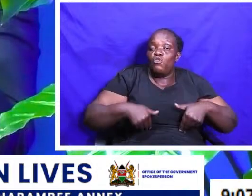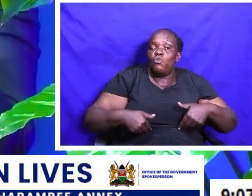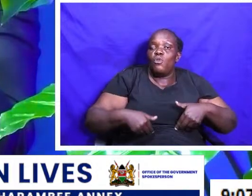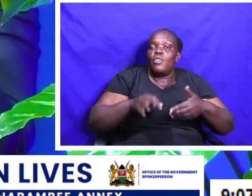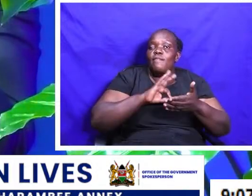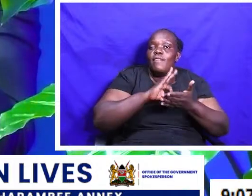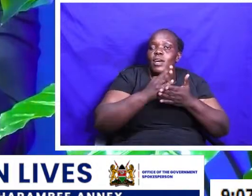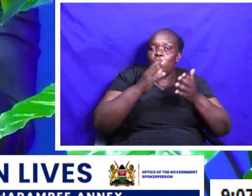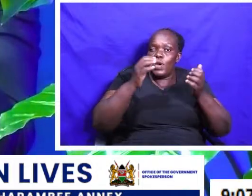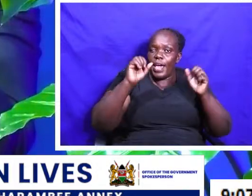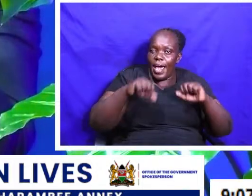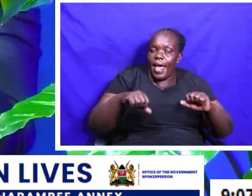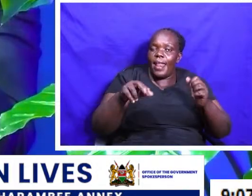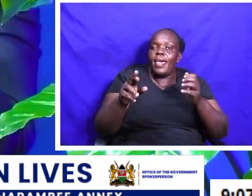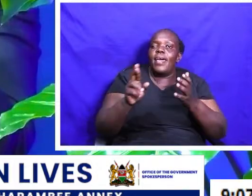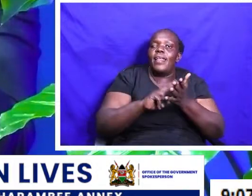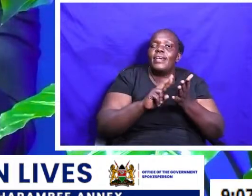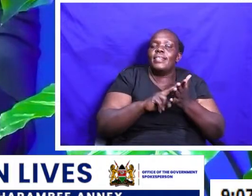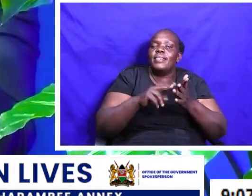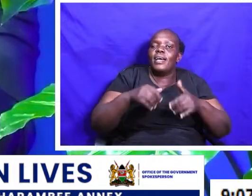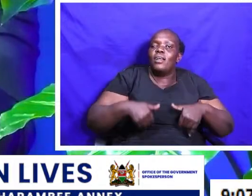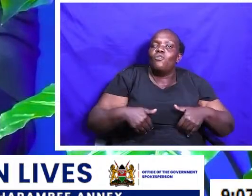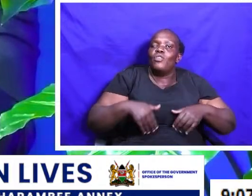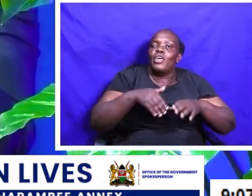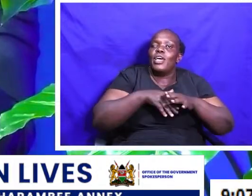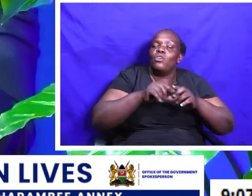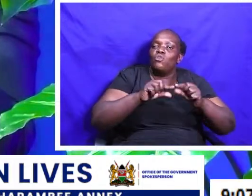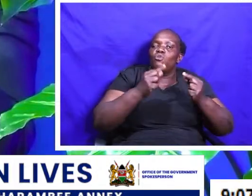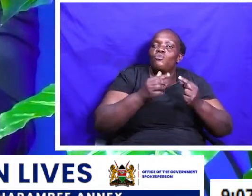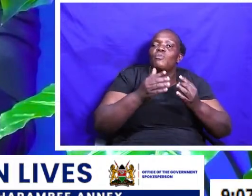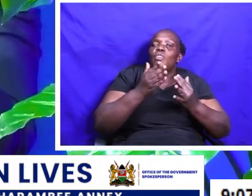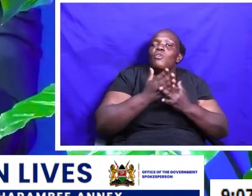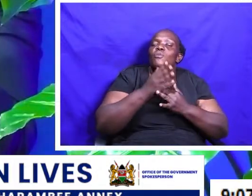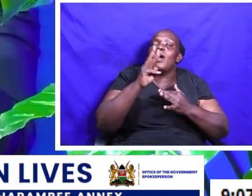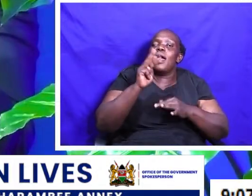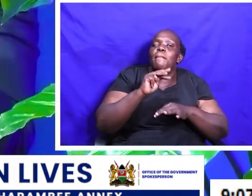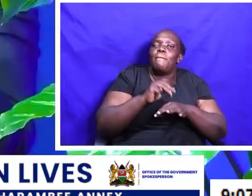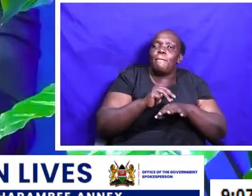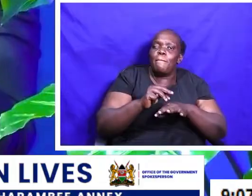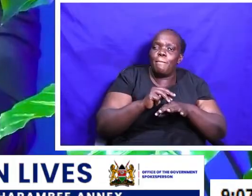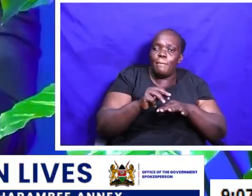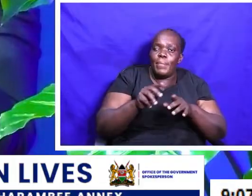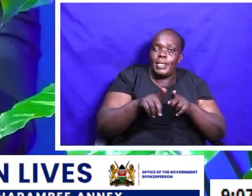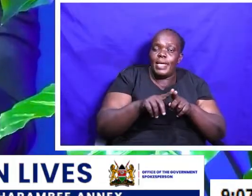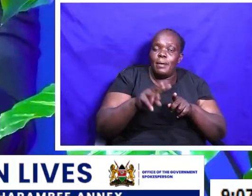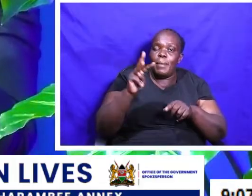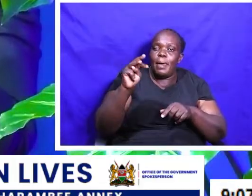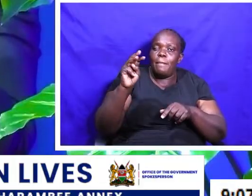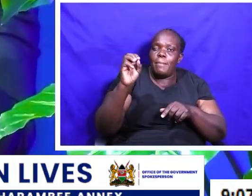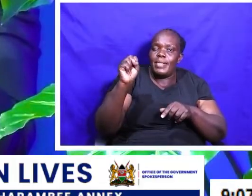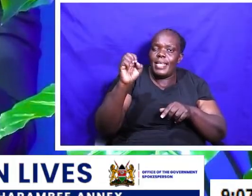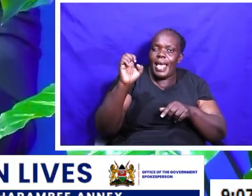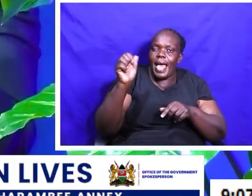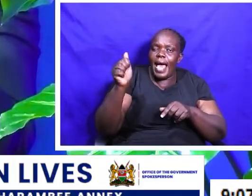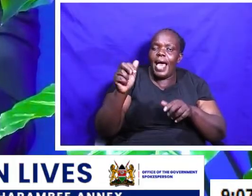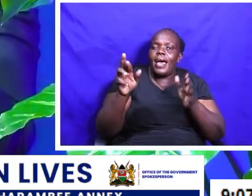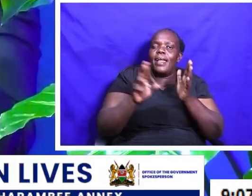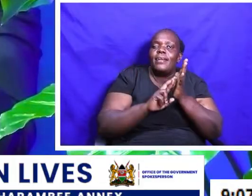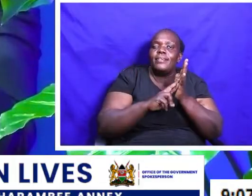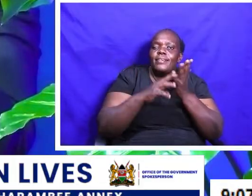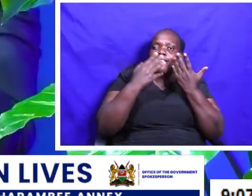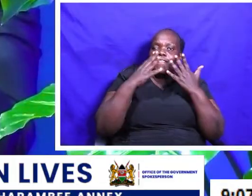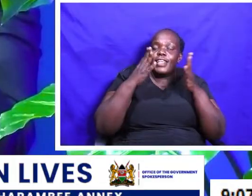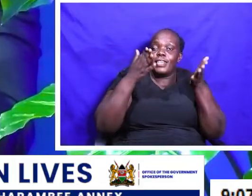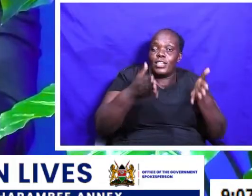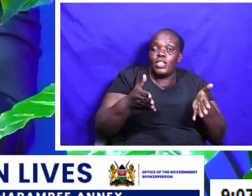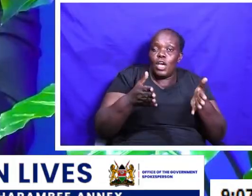Youth Fund, where we can even register youths into groups through MSEA. And through that MSEA, when they're registered, they